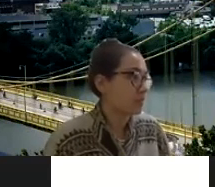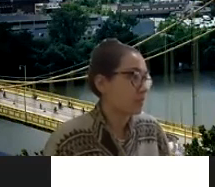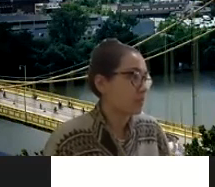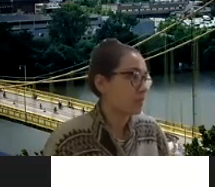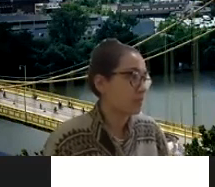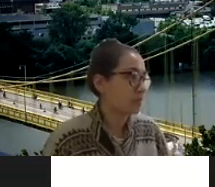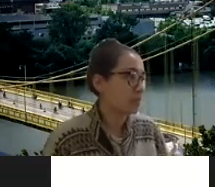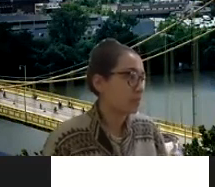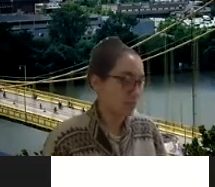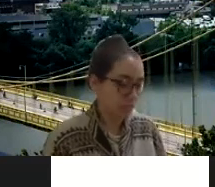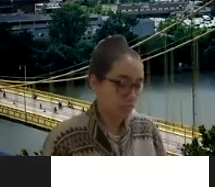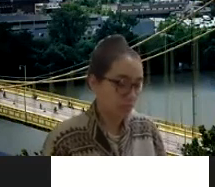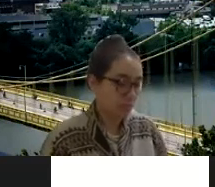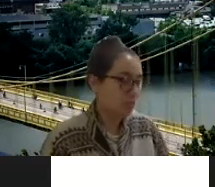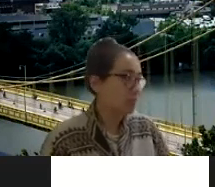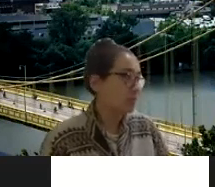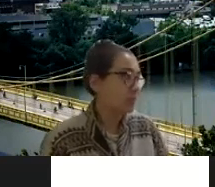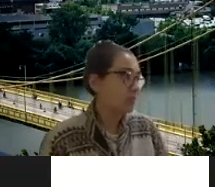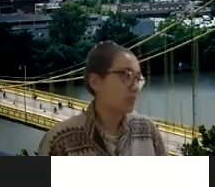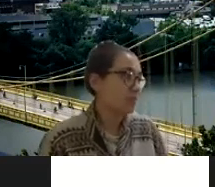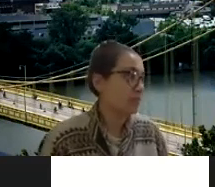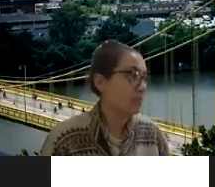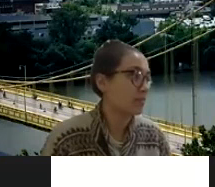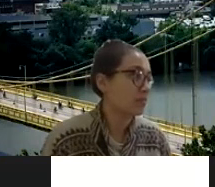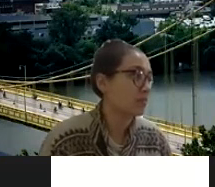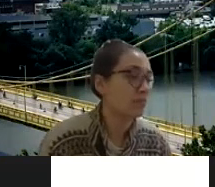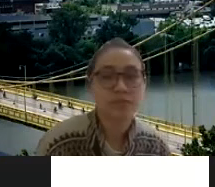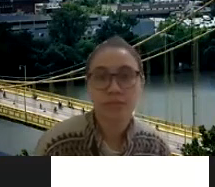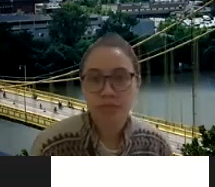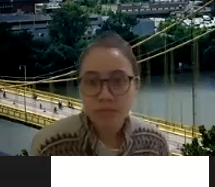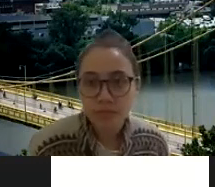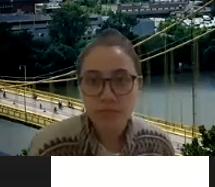curb, but there are strategies to do that. It doesn't.